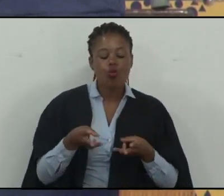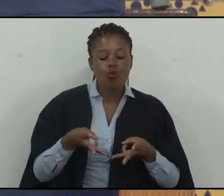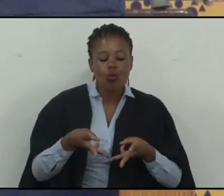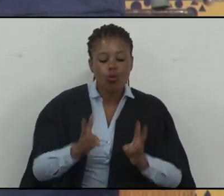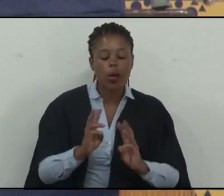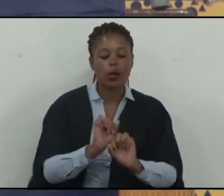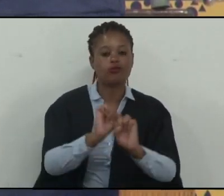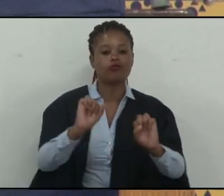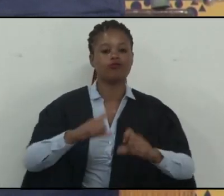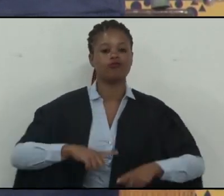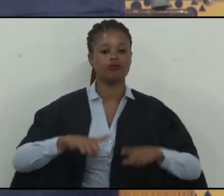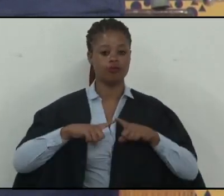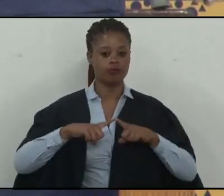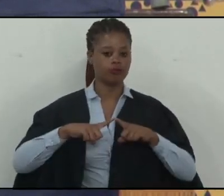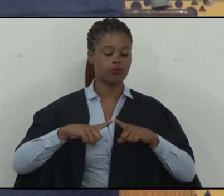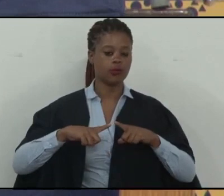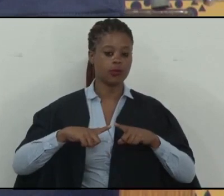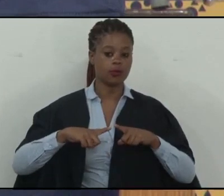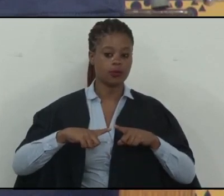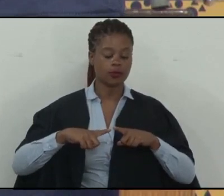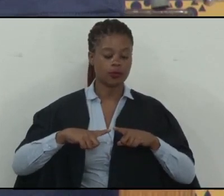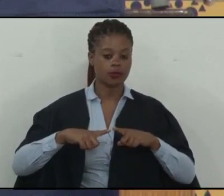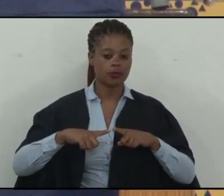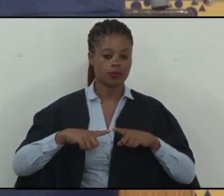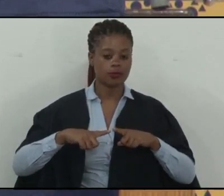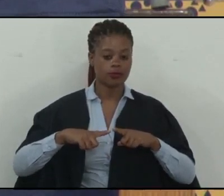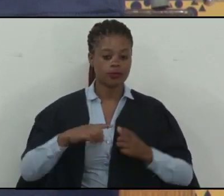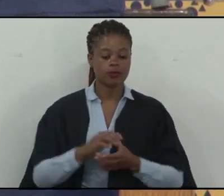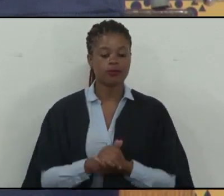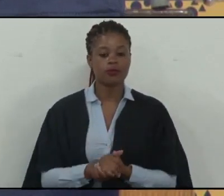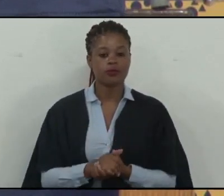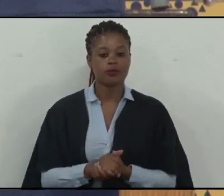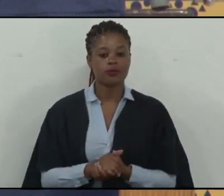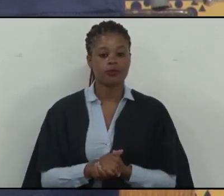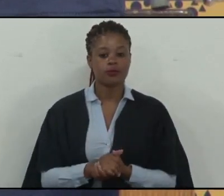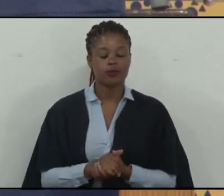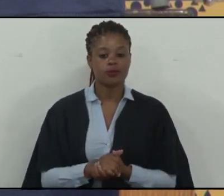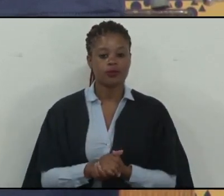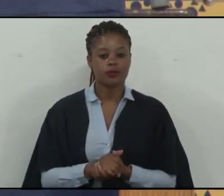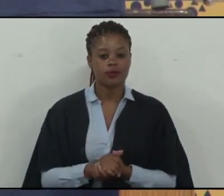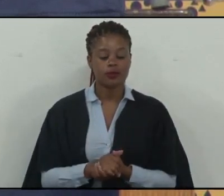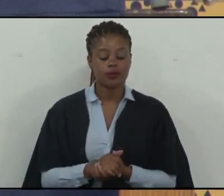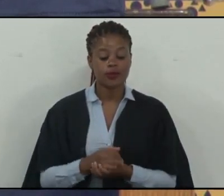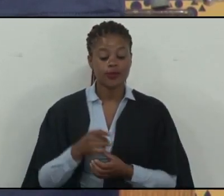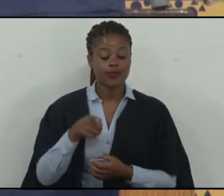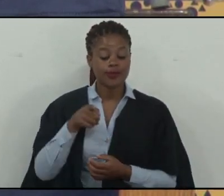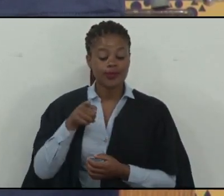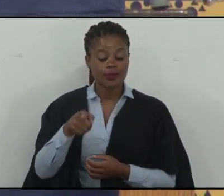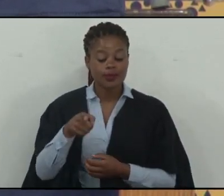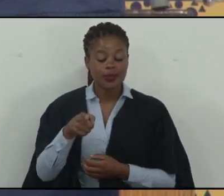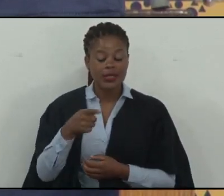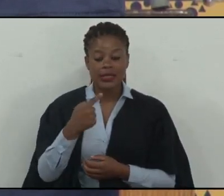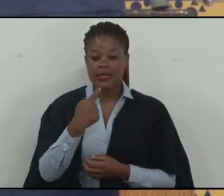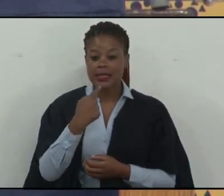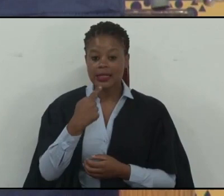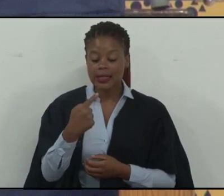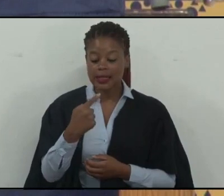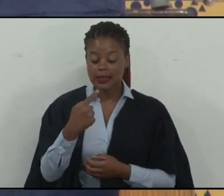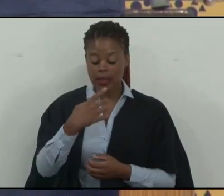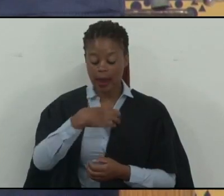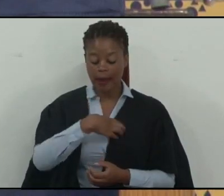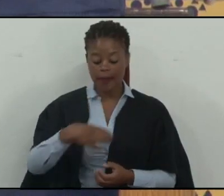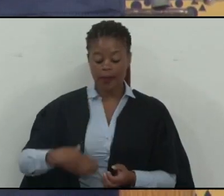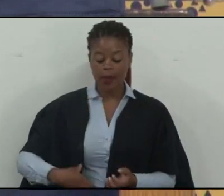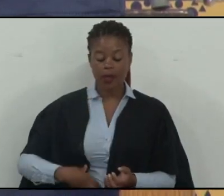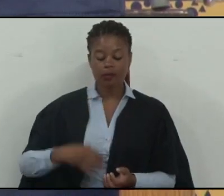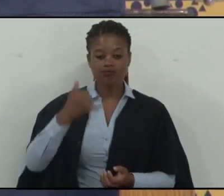in your lives. And hence, as stated by President Thabo Mbeki,